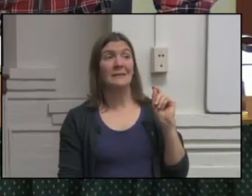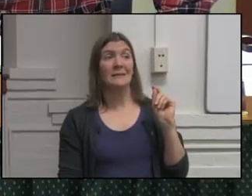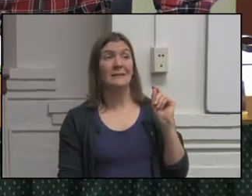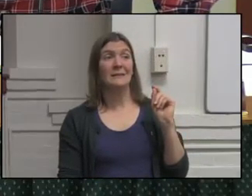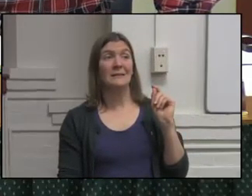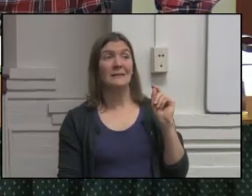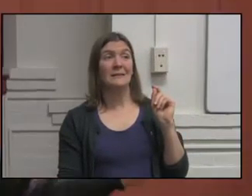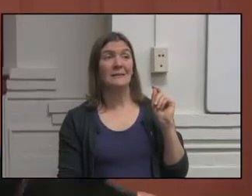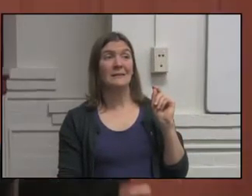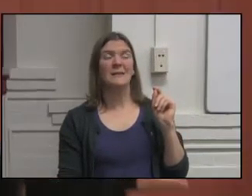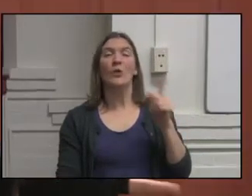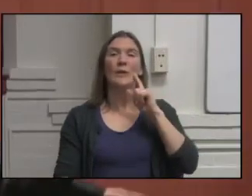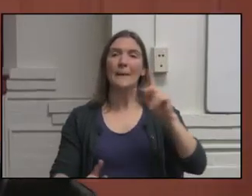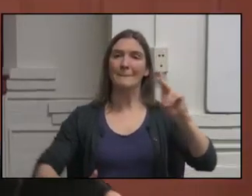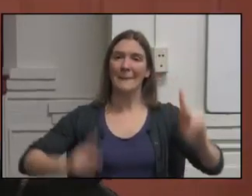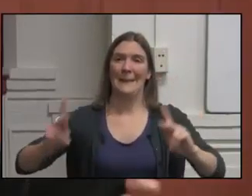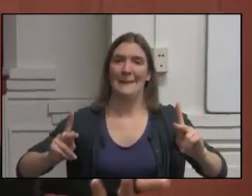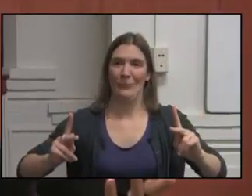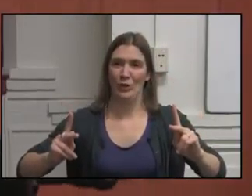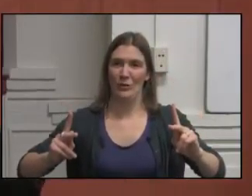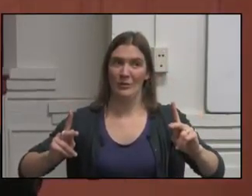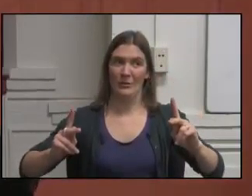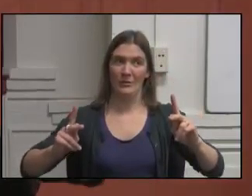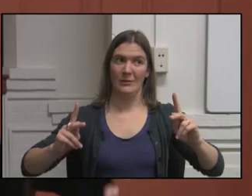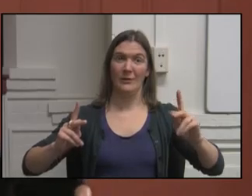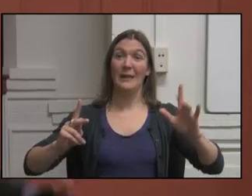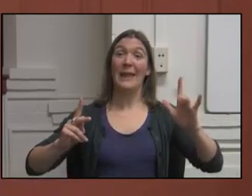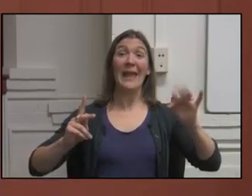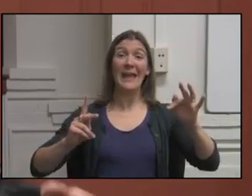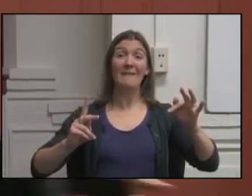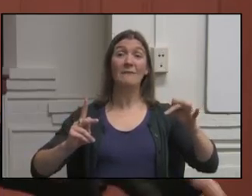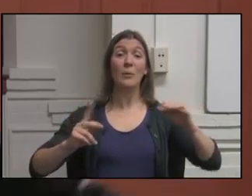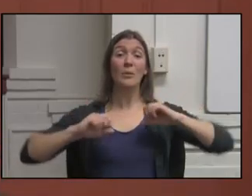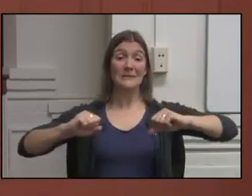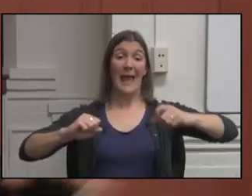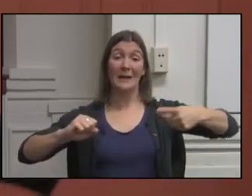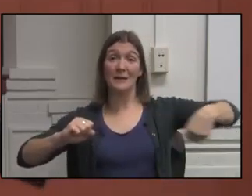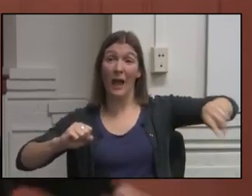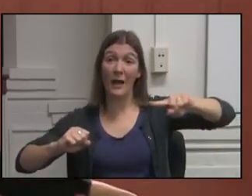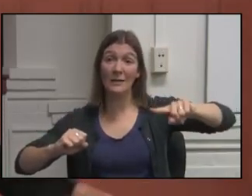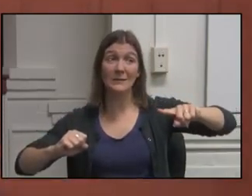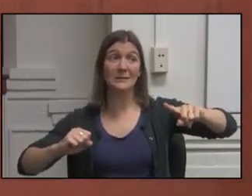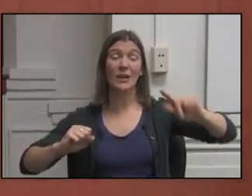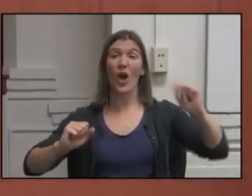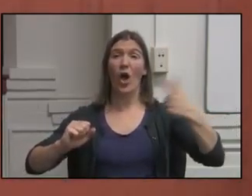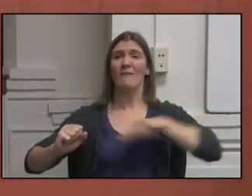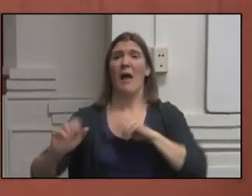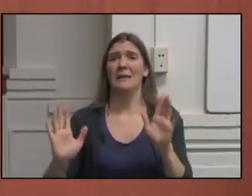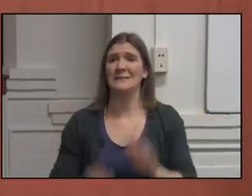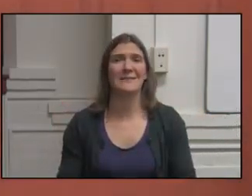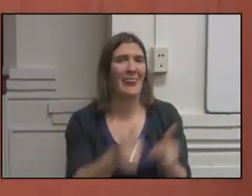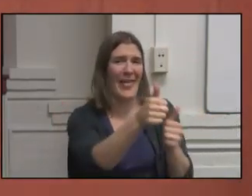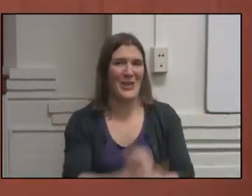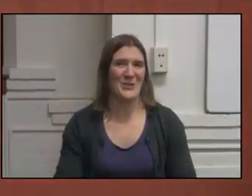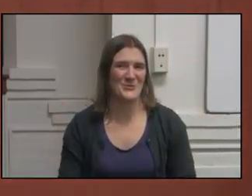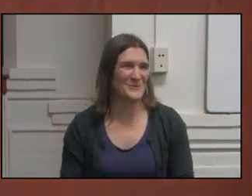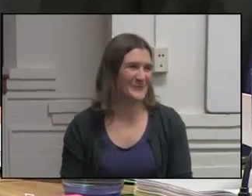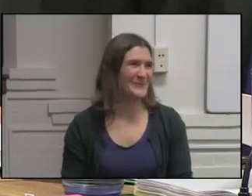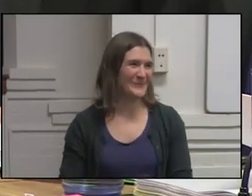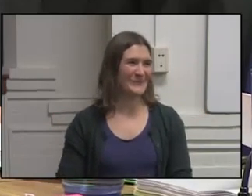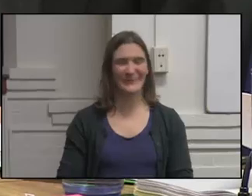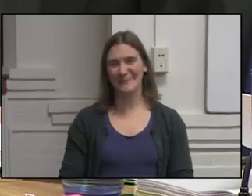just residents, we're just people. So if it's coverage for all whistleblowers, that's great. Thank you.